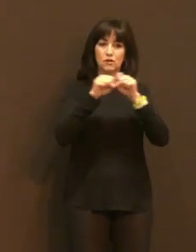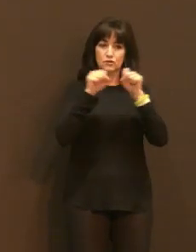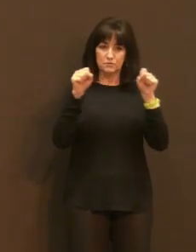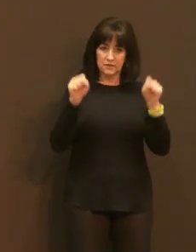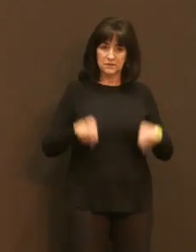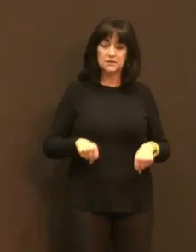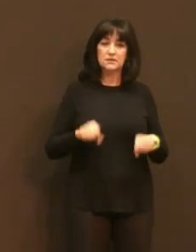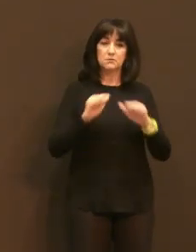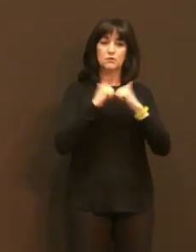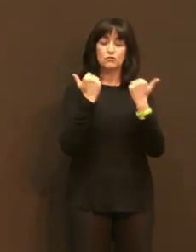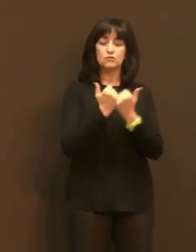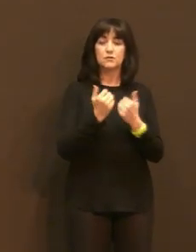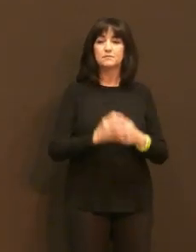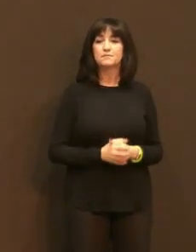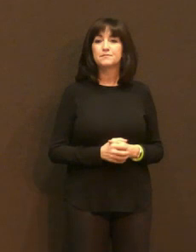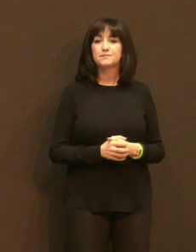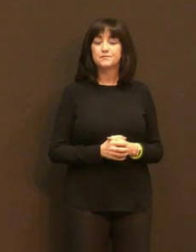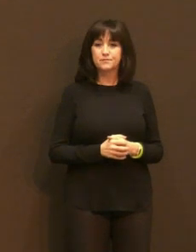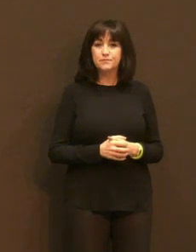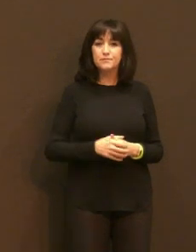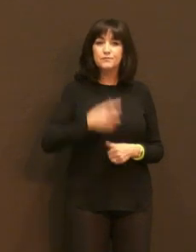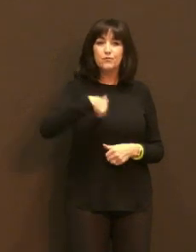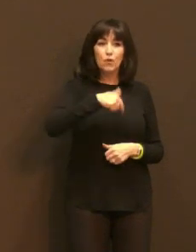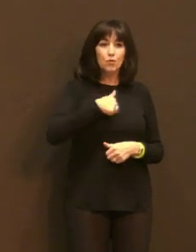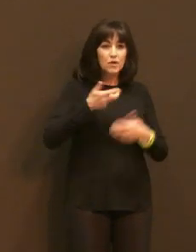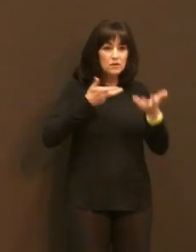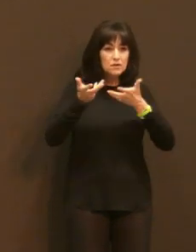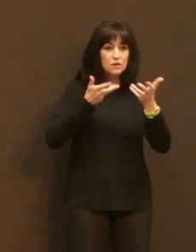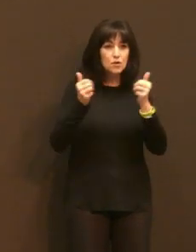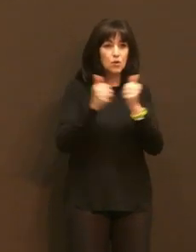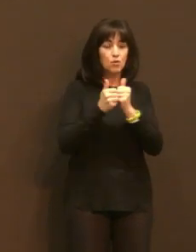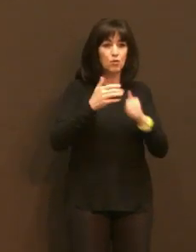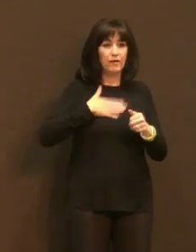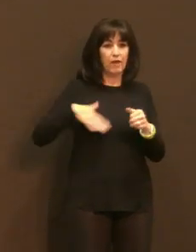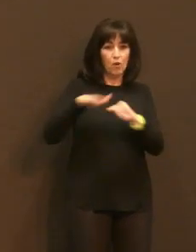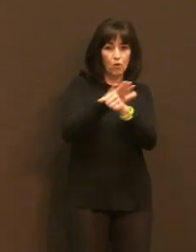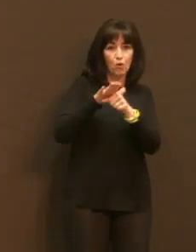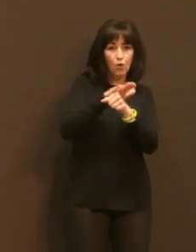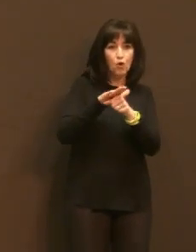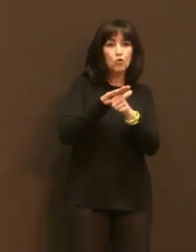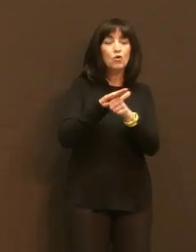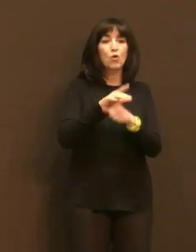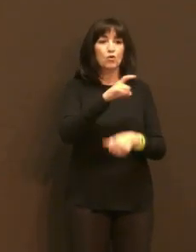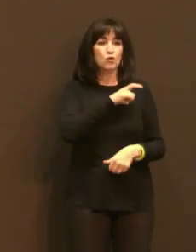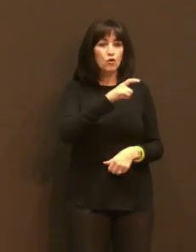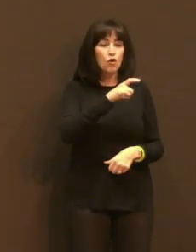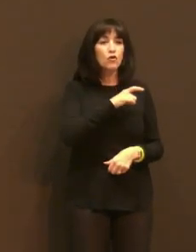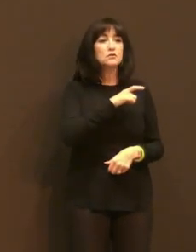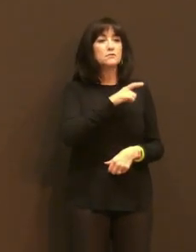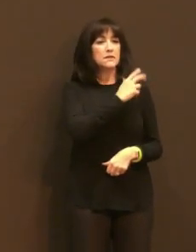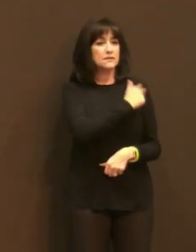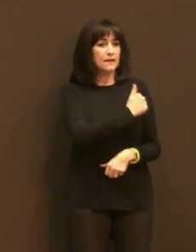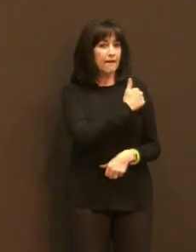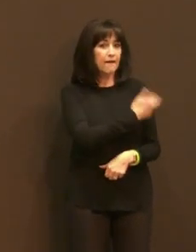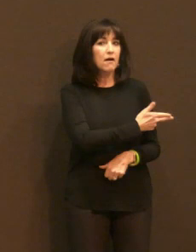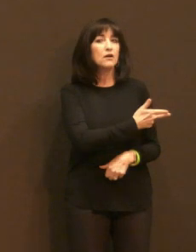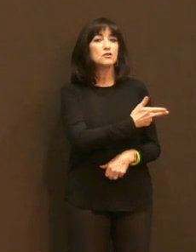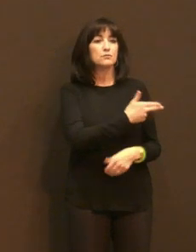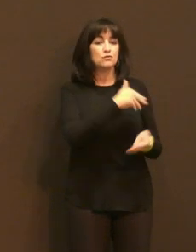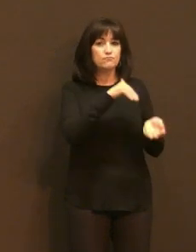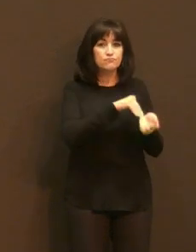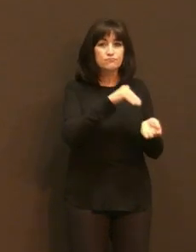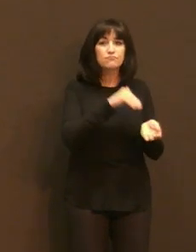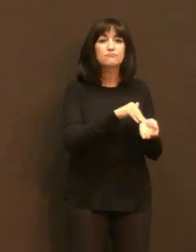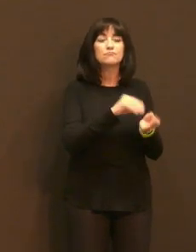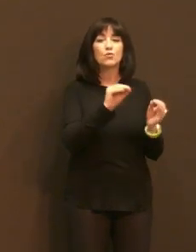COVID-19 pandemic, our interactions with our local law enforcement and healthcare providers, our hospitals, the